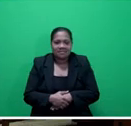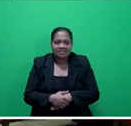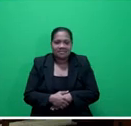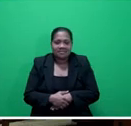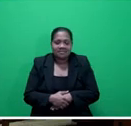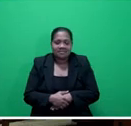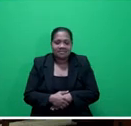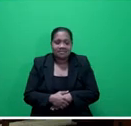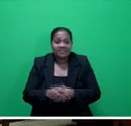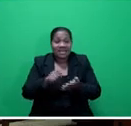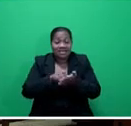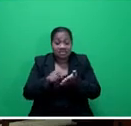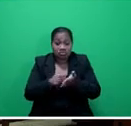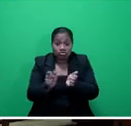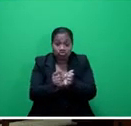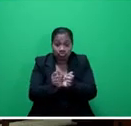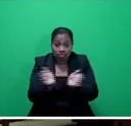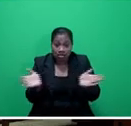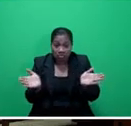Secretary General.